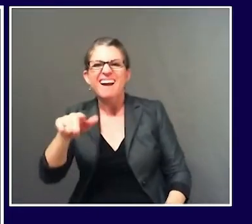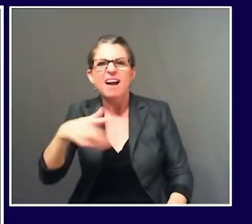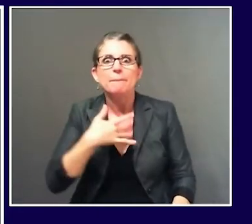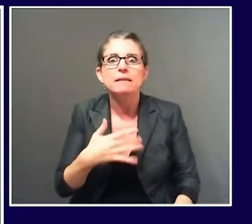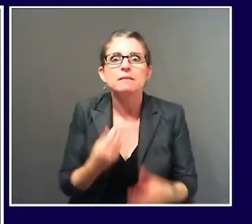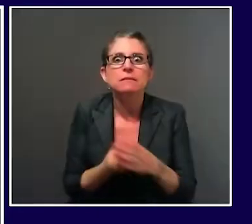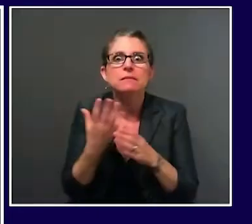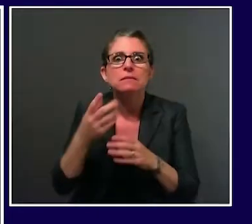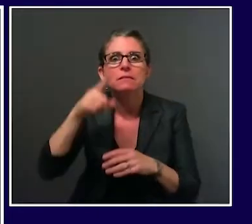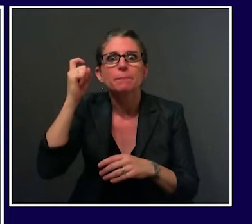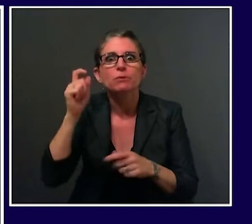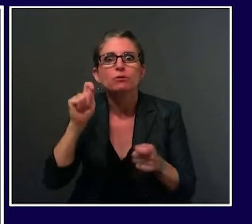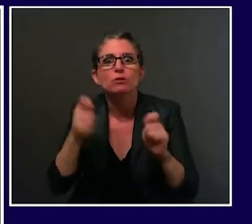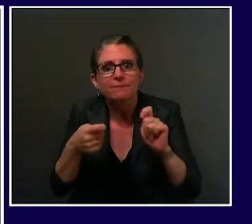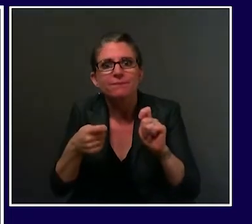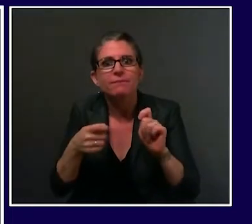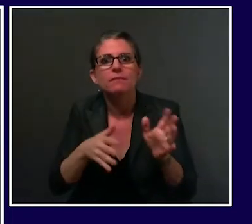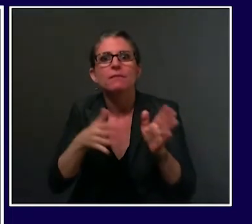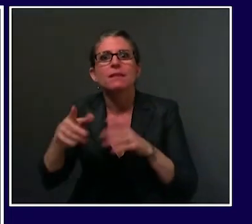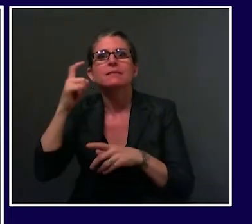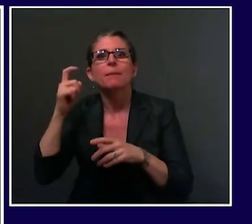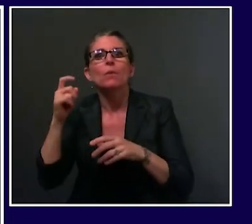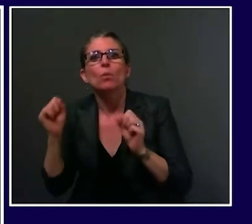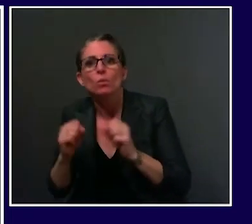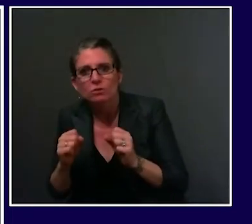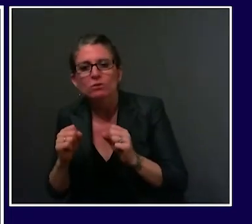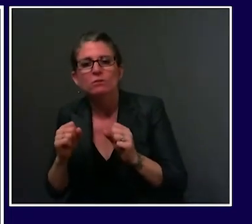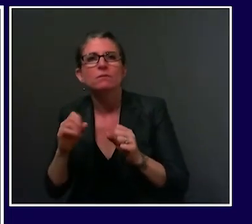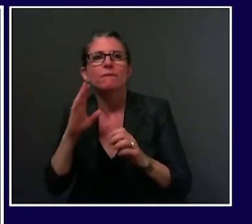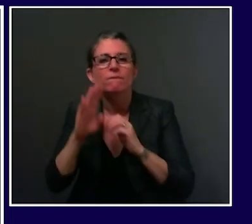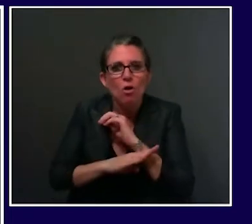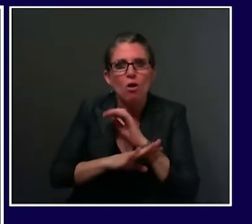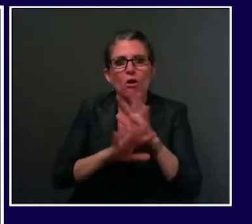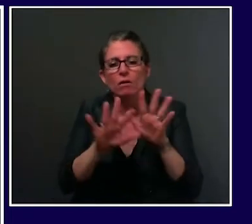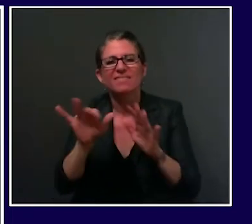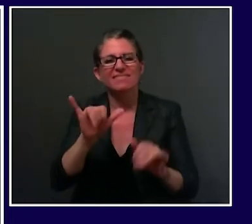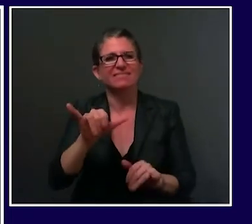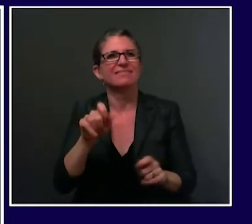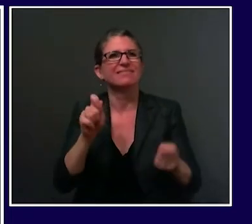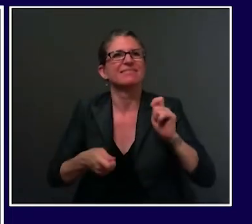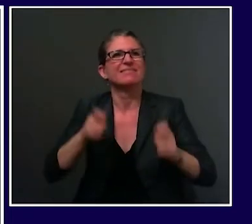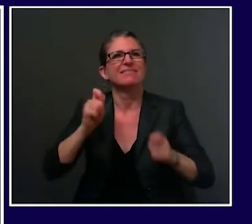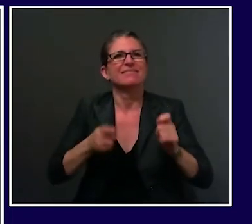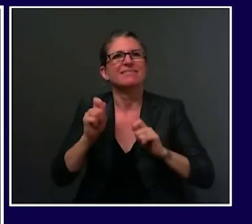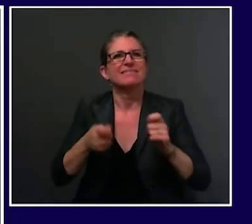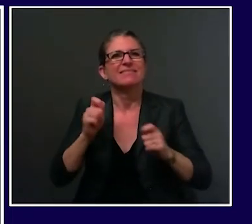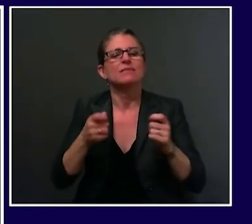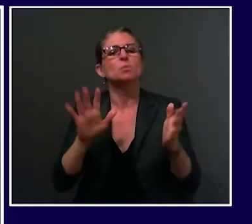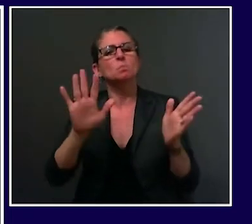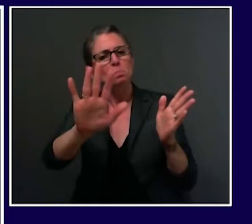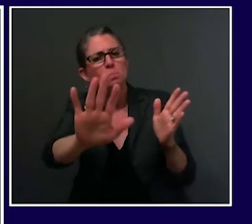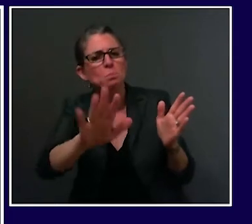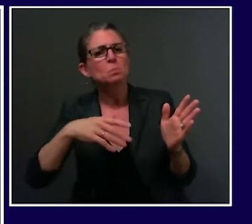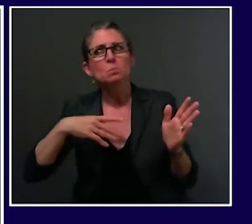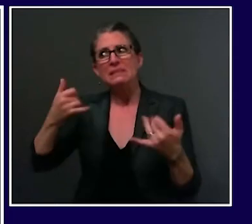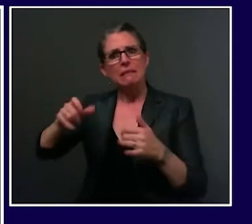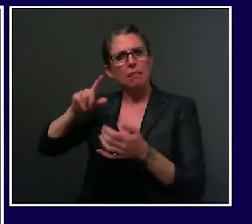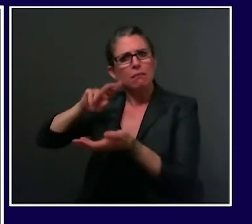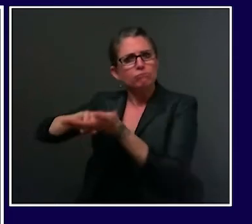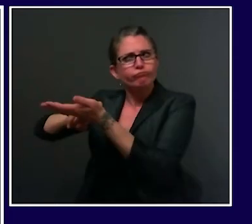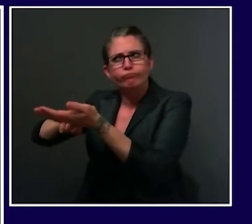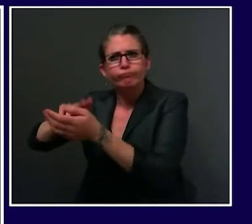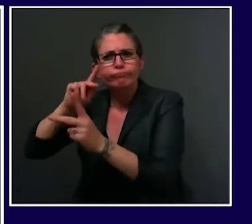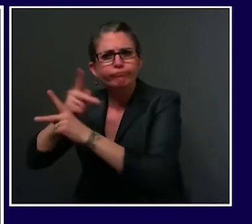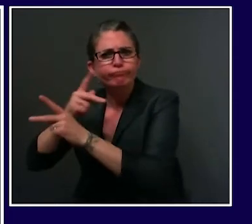So unclear what our investigation will reveal at this time, but an abundance of